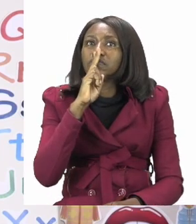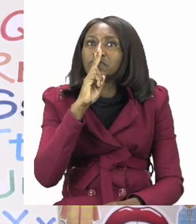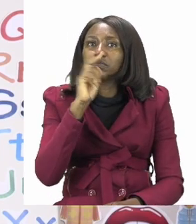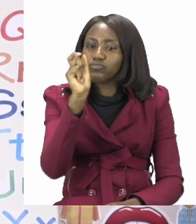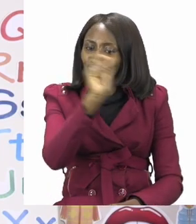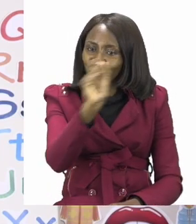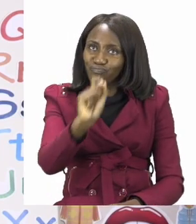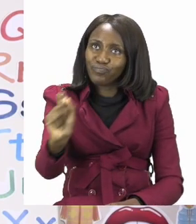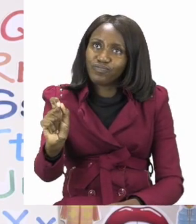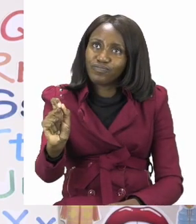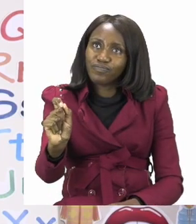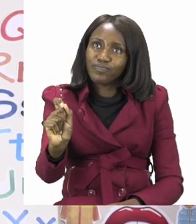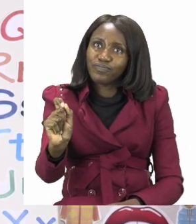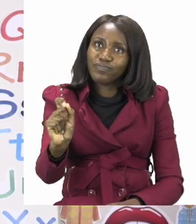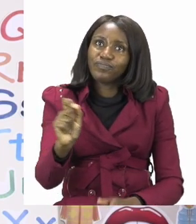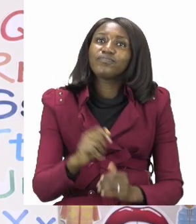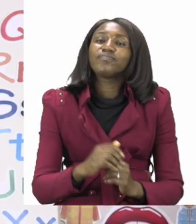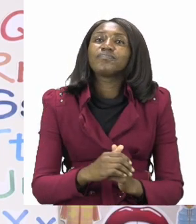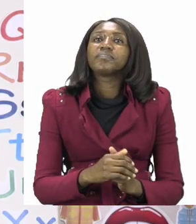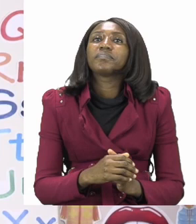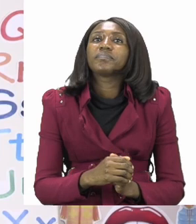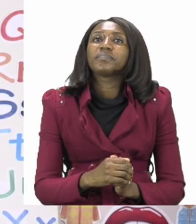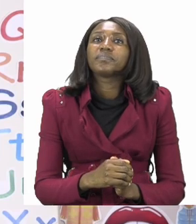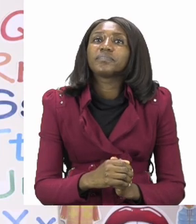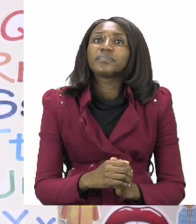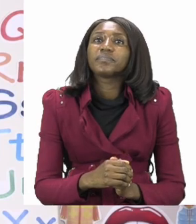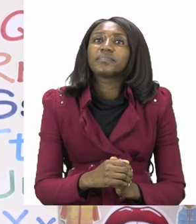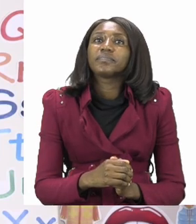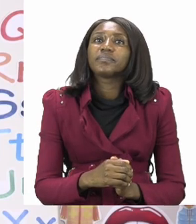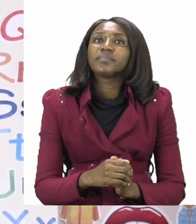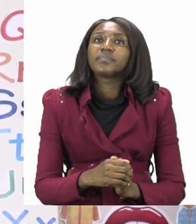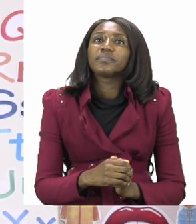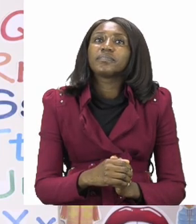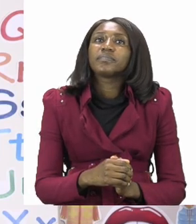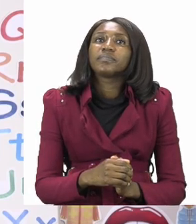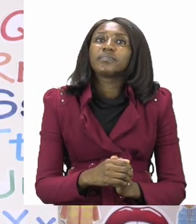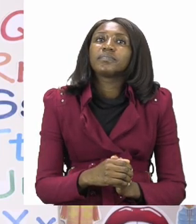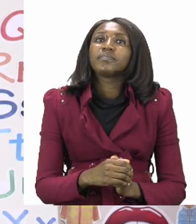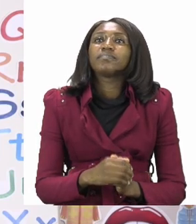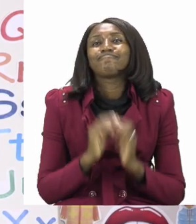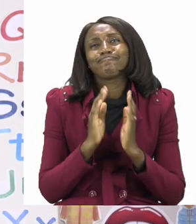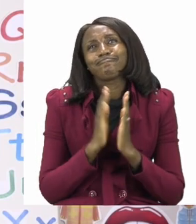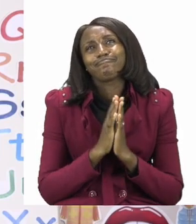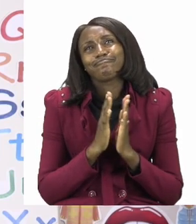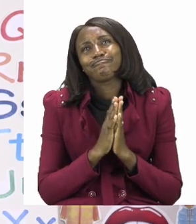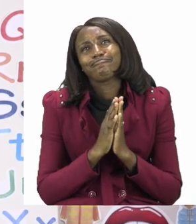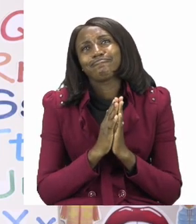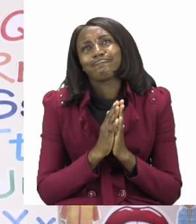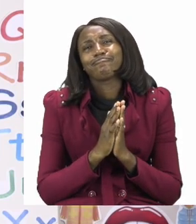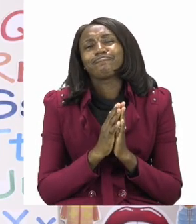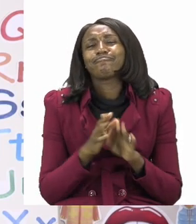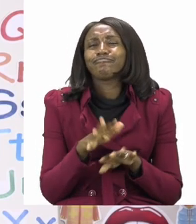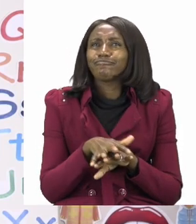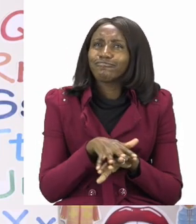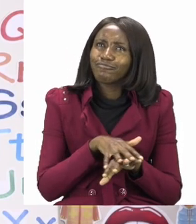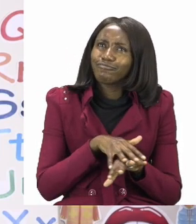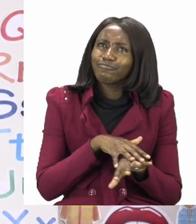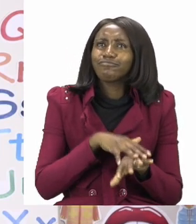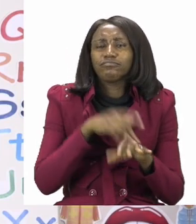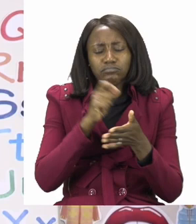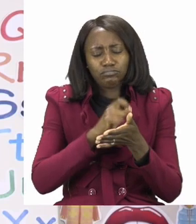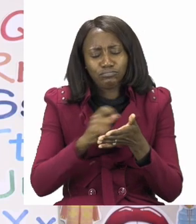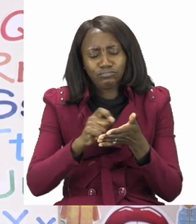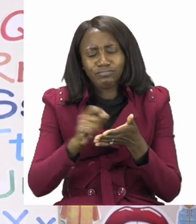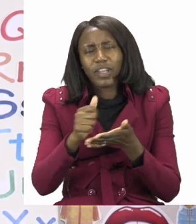circle is 2. So take your time, boys and girls. Remember what we have